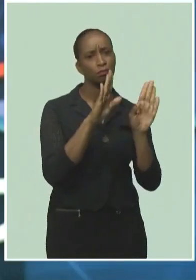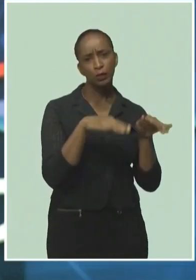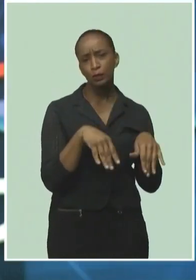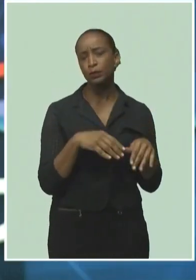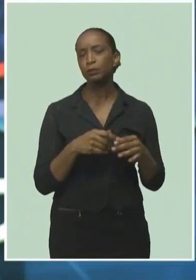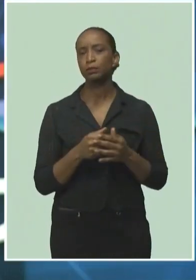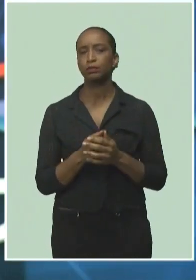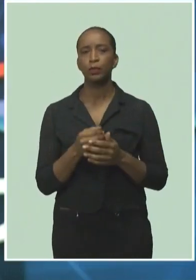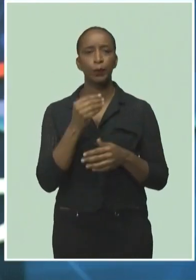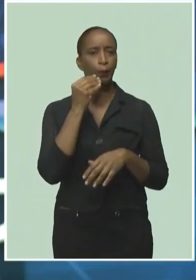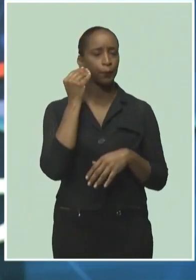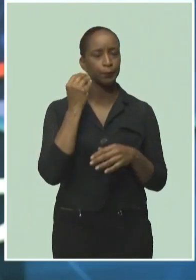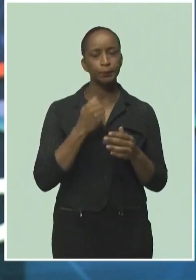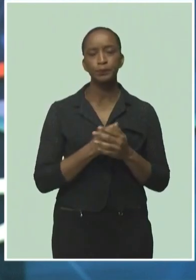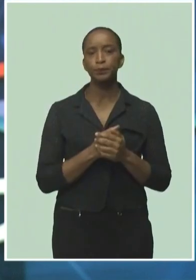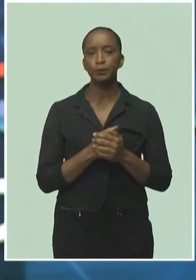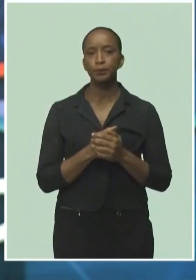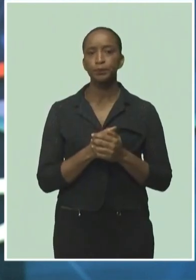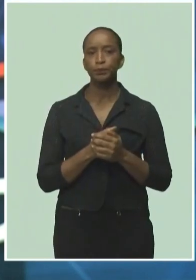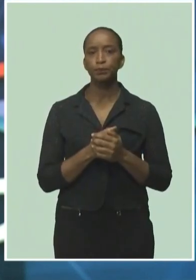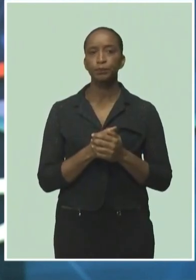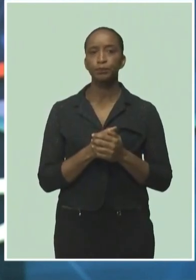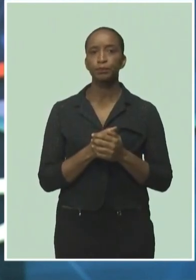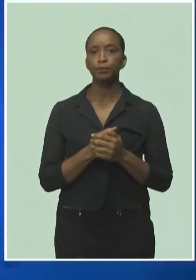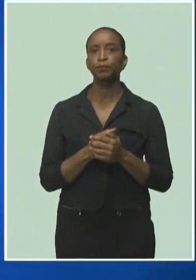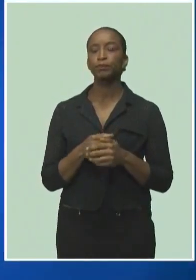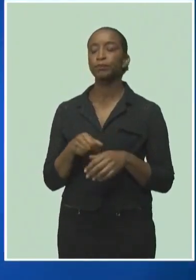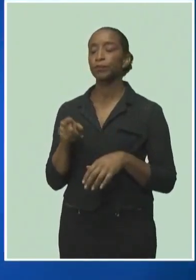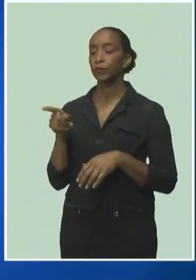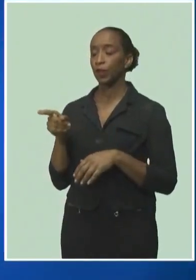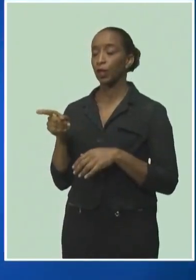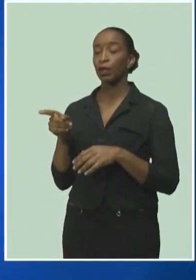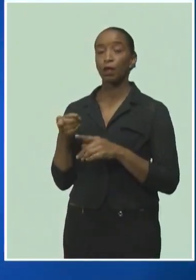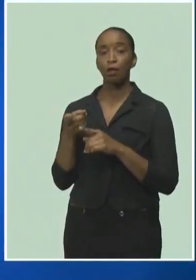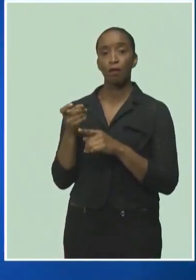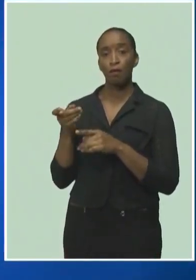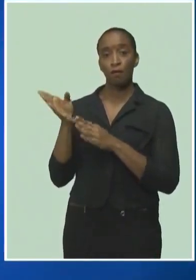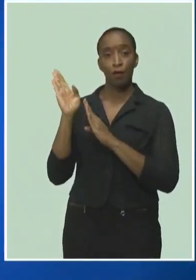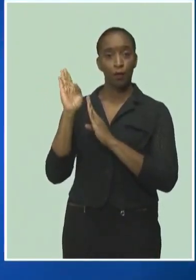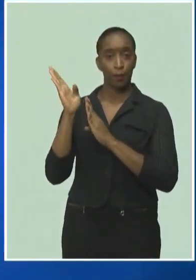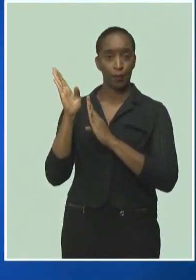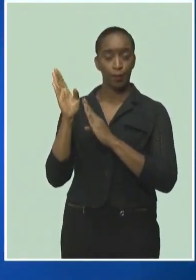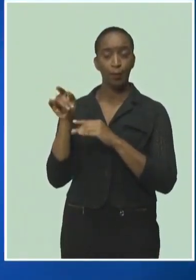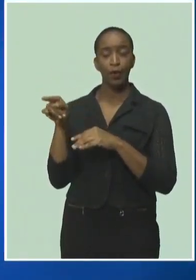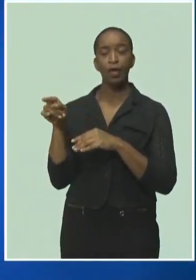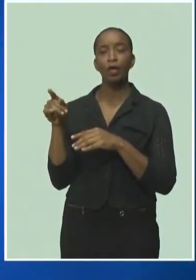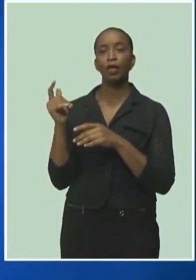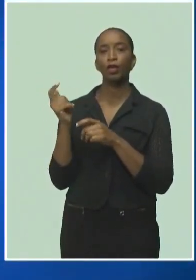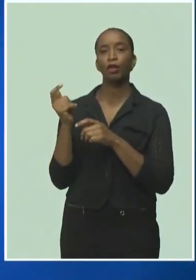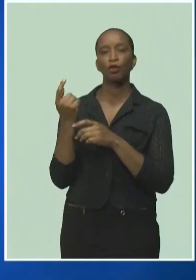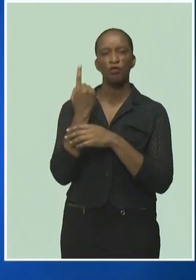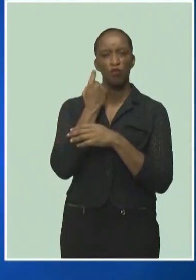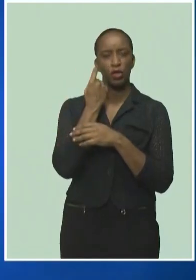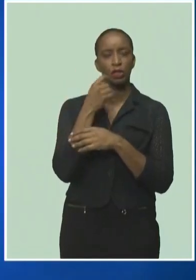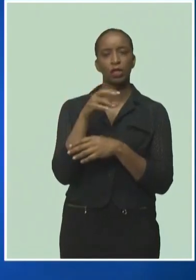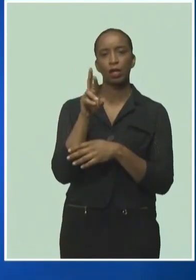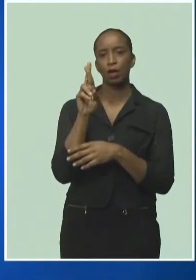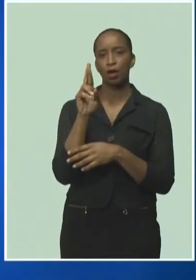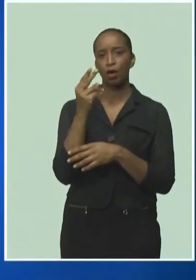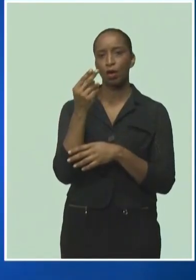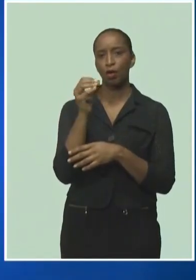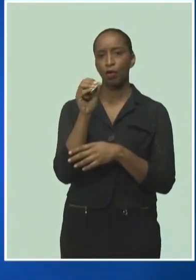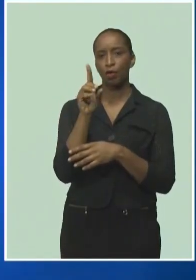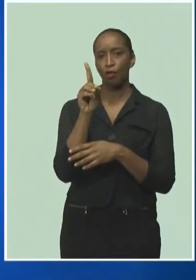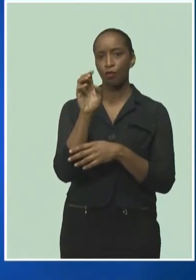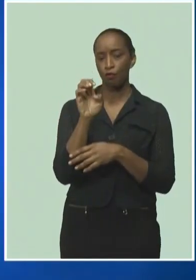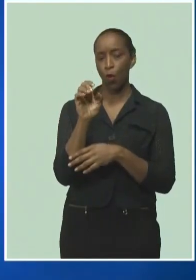Bahamian Jervon Sands is the Rhodes Scholar for the Commonwealth Caribbean for 2024. The announcement was made yesterday